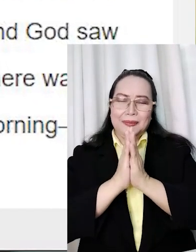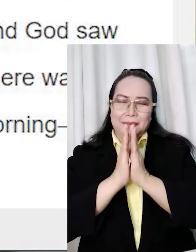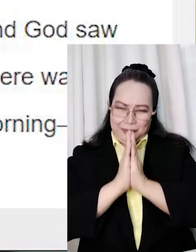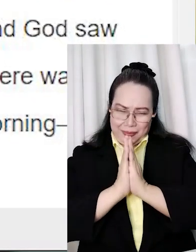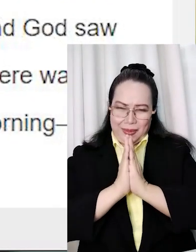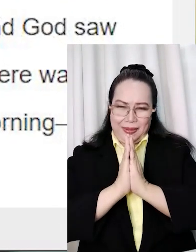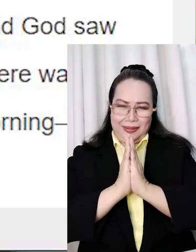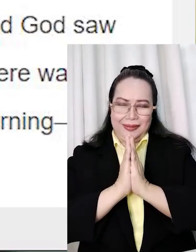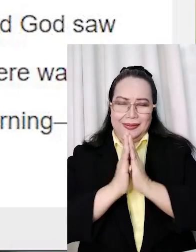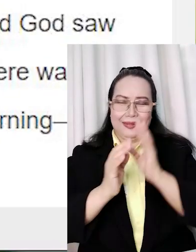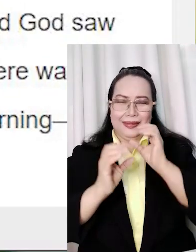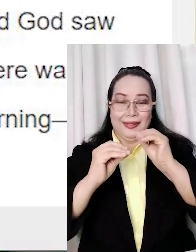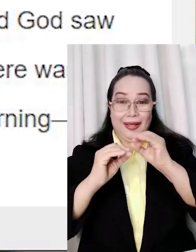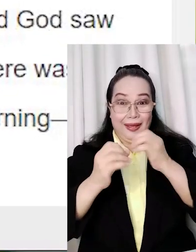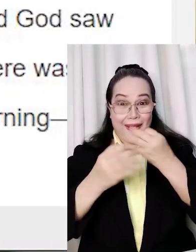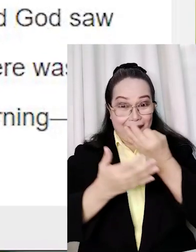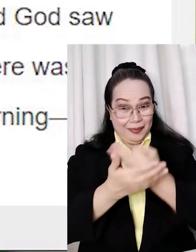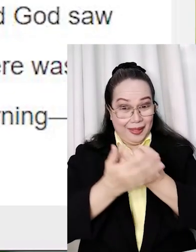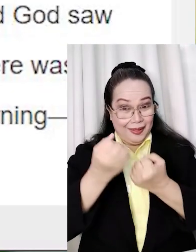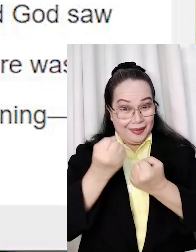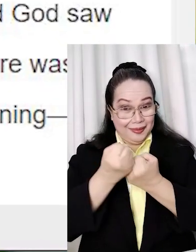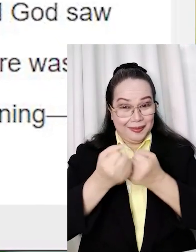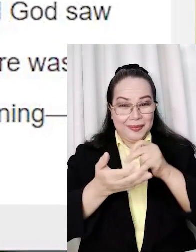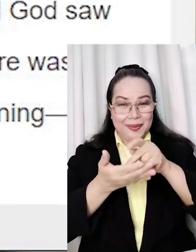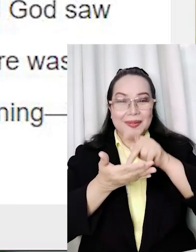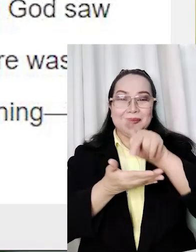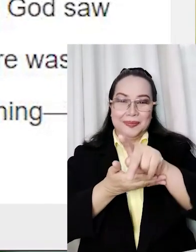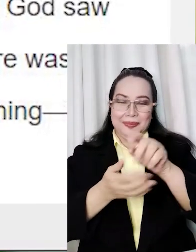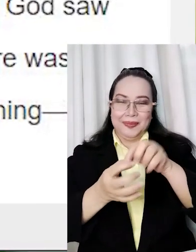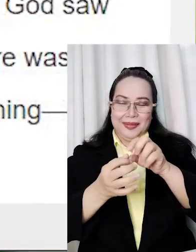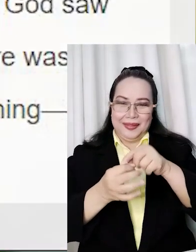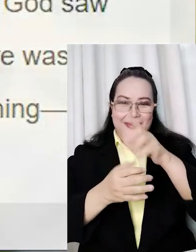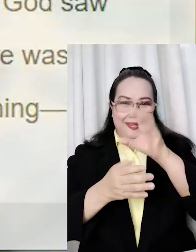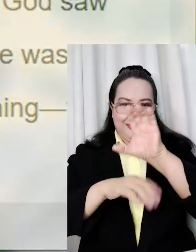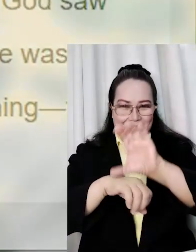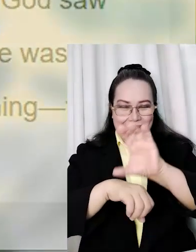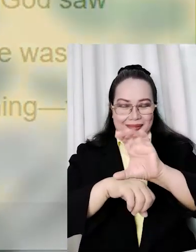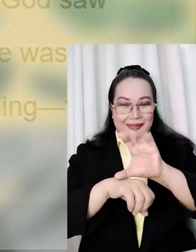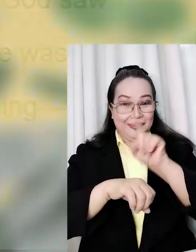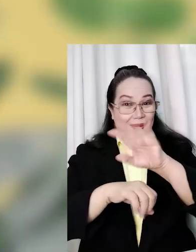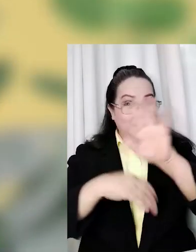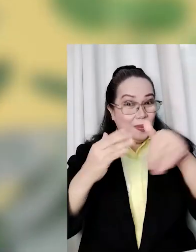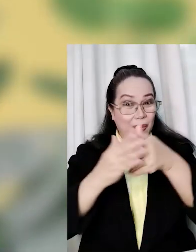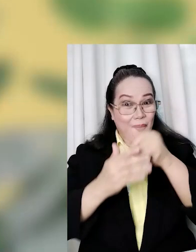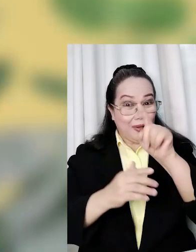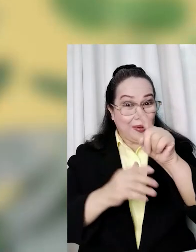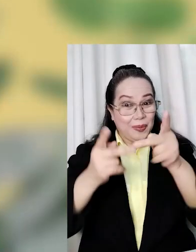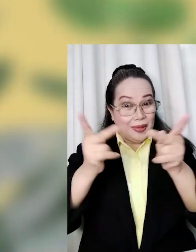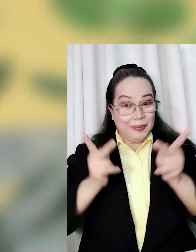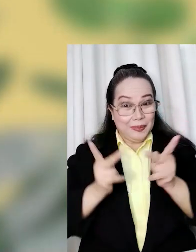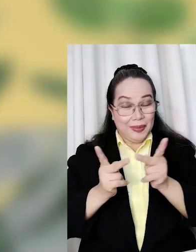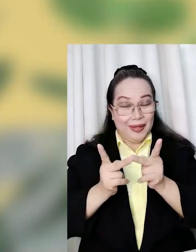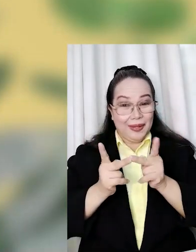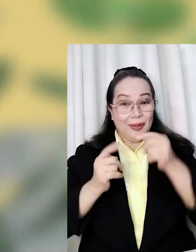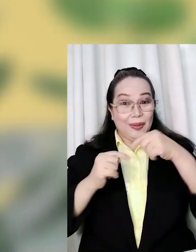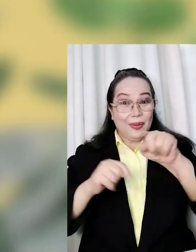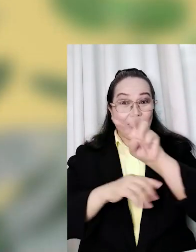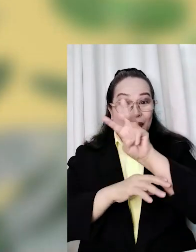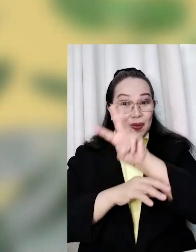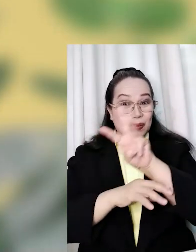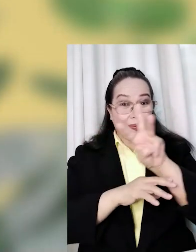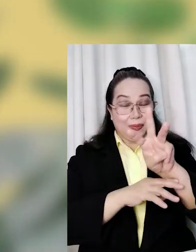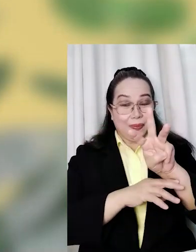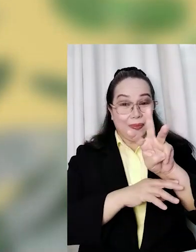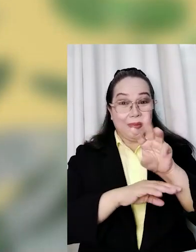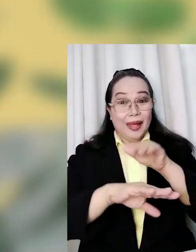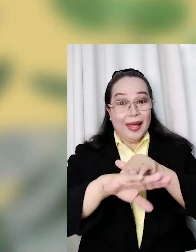and financially support the church, all in one platform. The next time you tune in, go to our website at